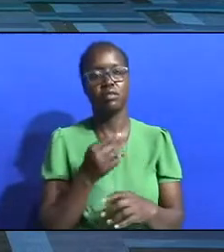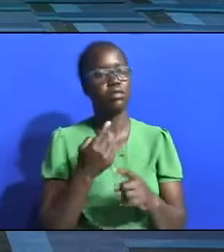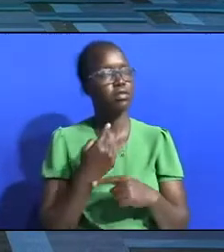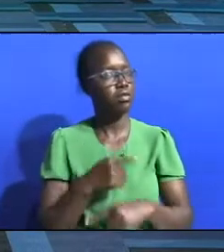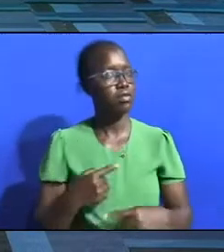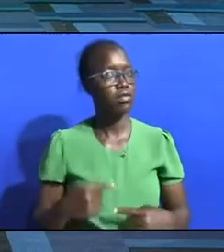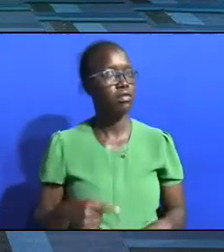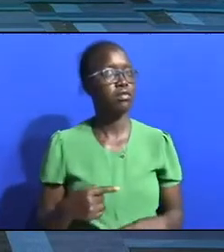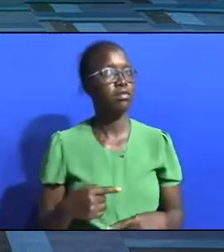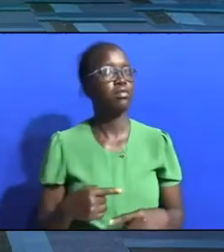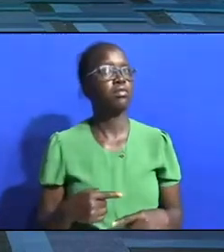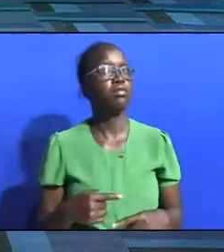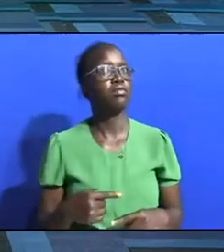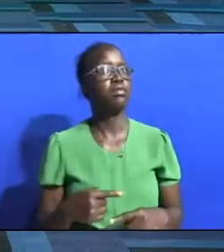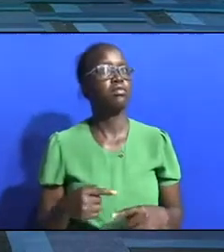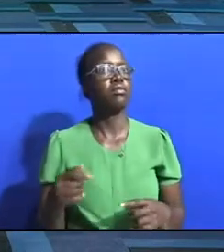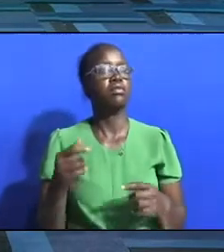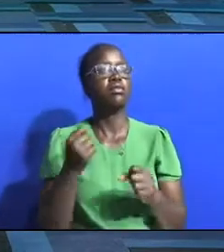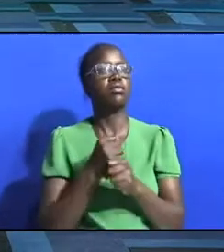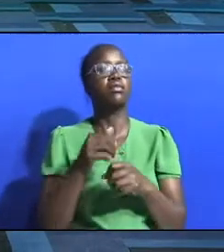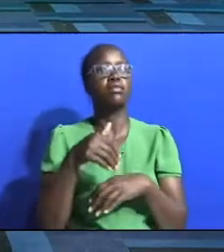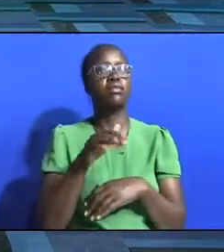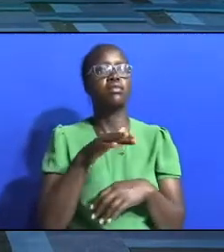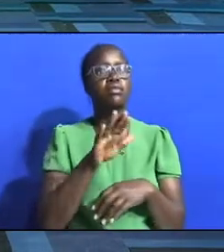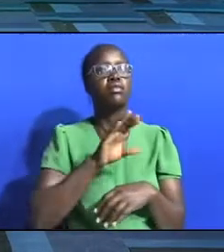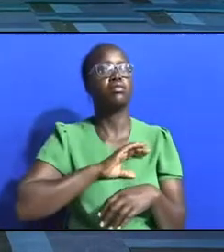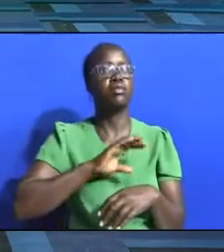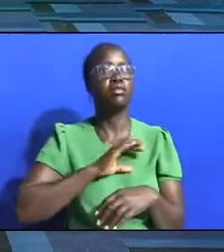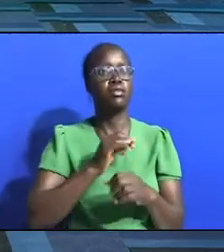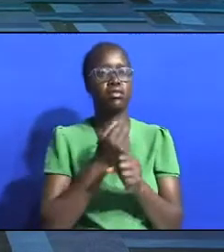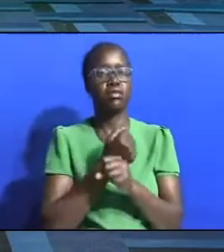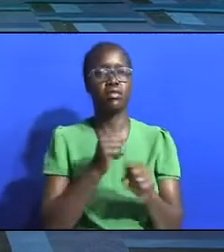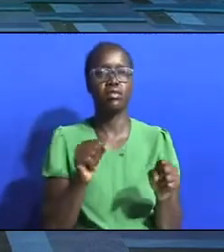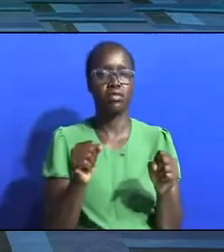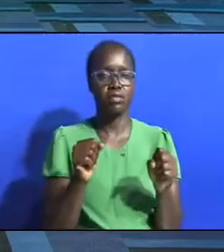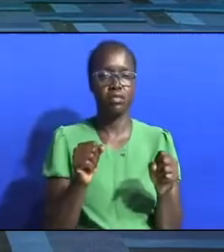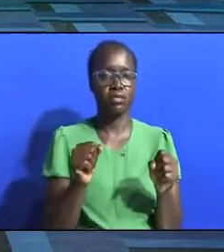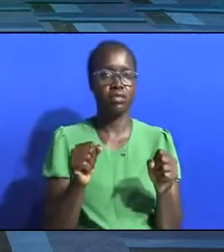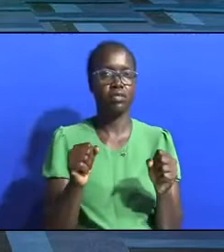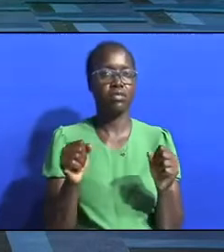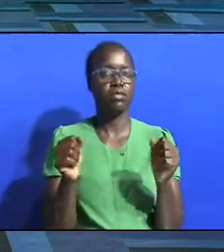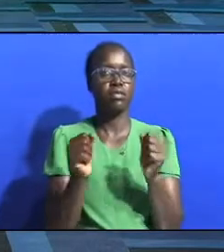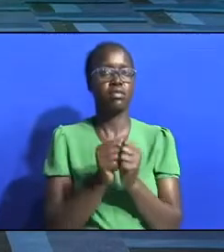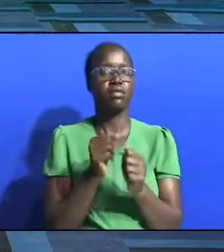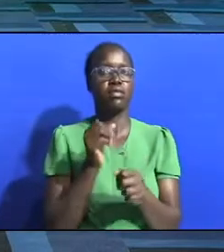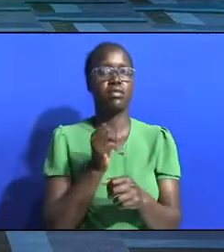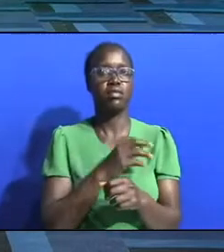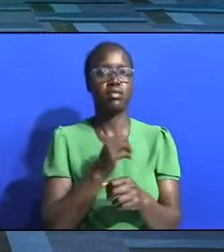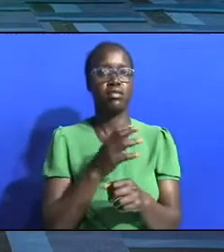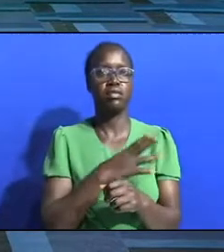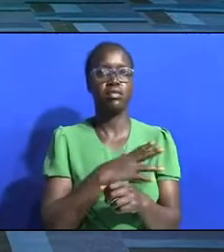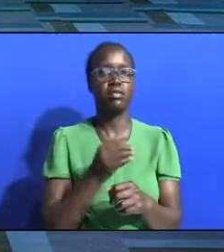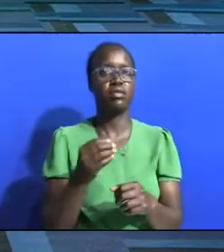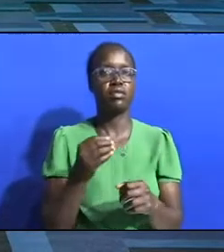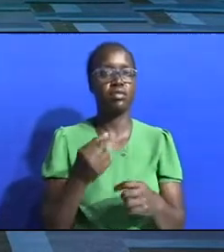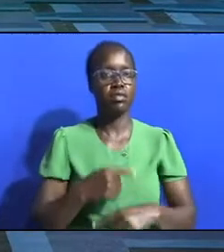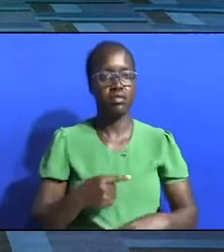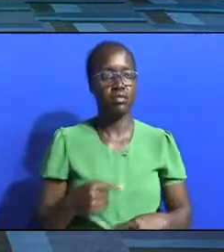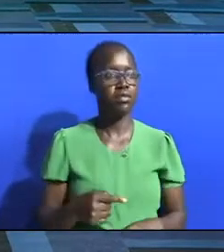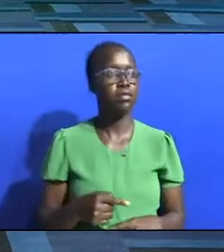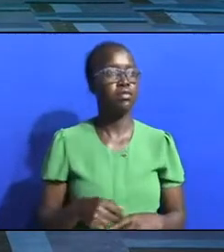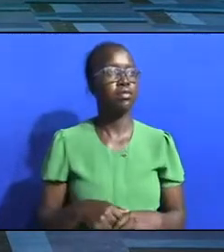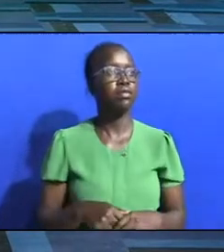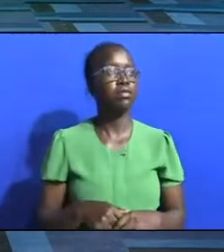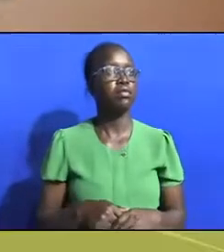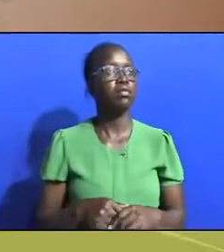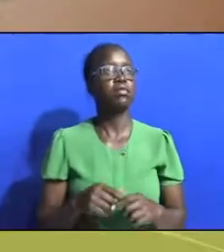fear and trembling. Again, work out your own salvation with fear and